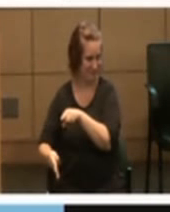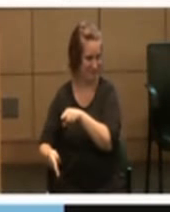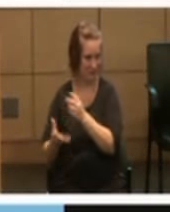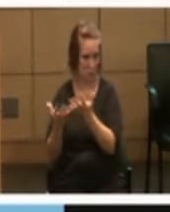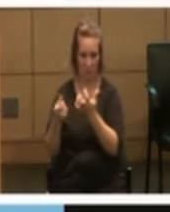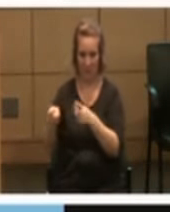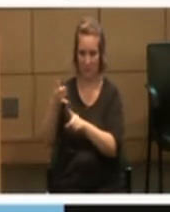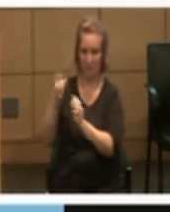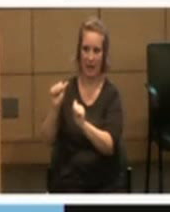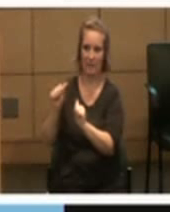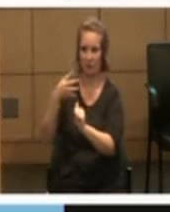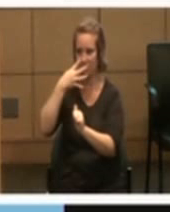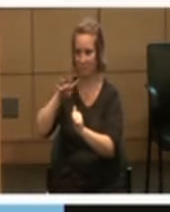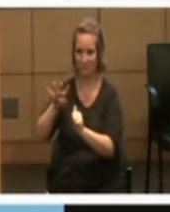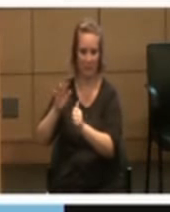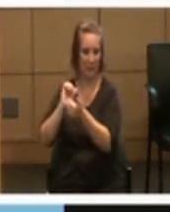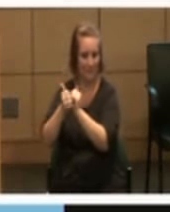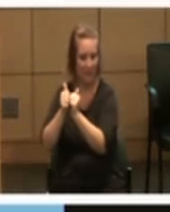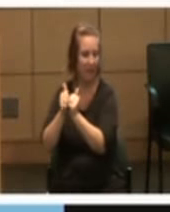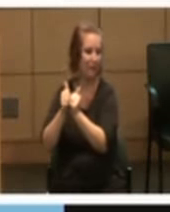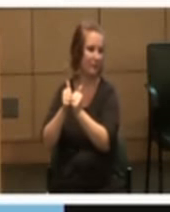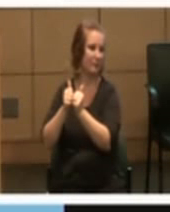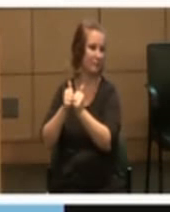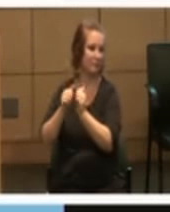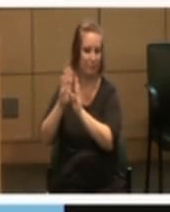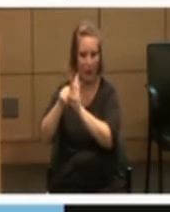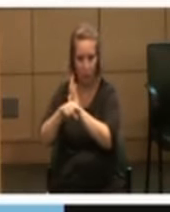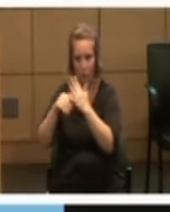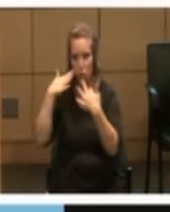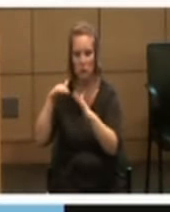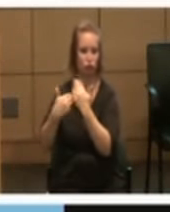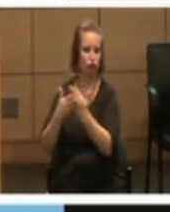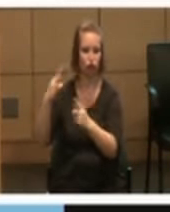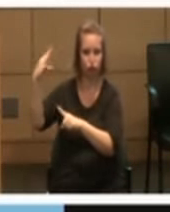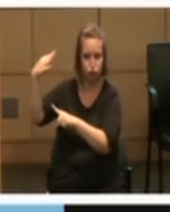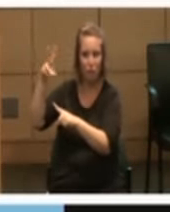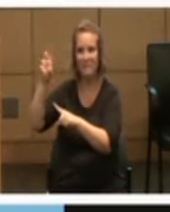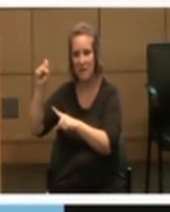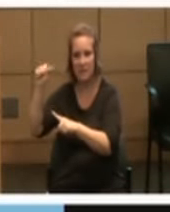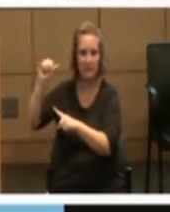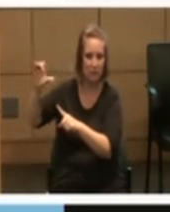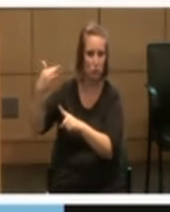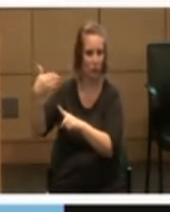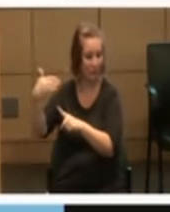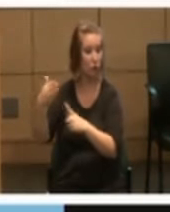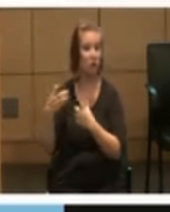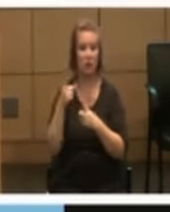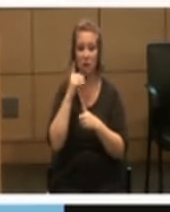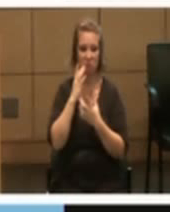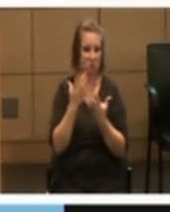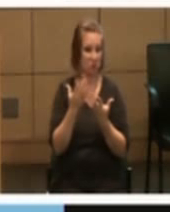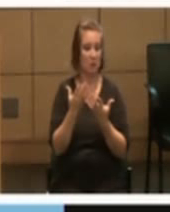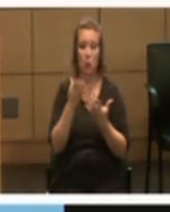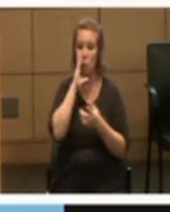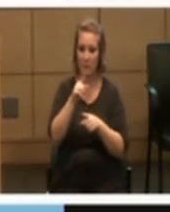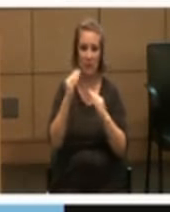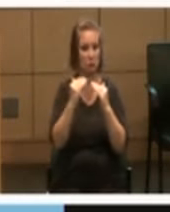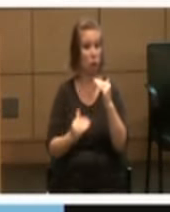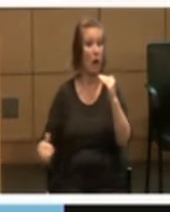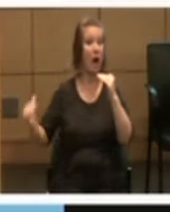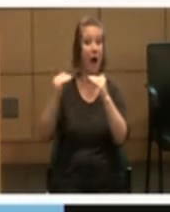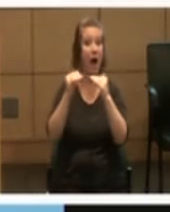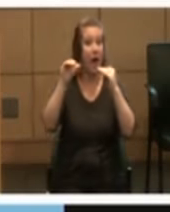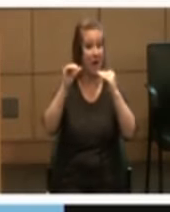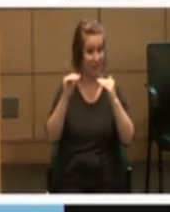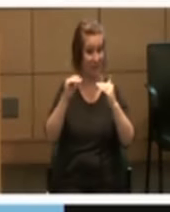the HVAC, so heating, ventilation, air conditioning system. And they should do just as well as they would if they had two normal hearing ears, but that's not the